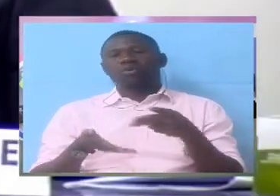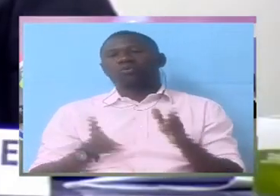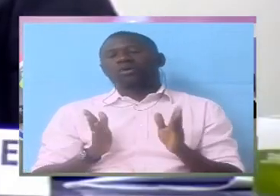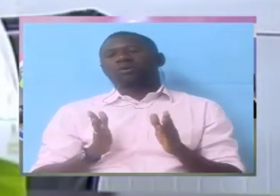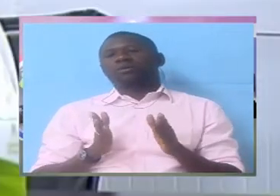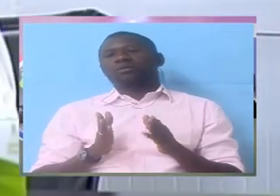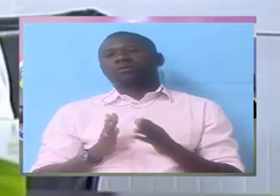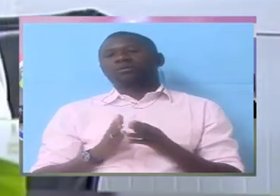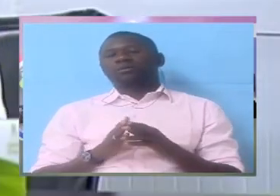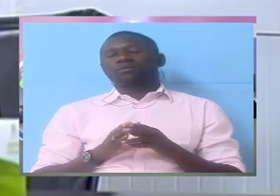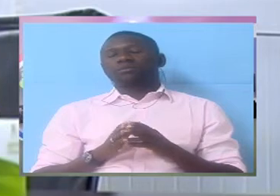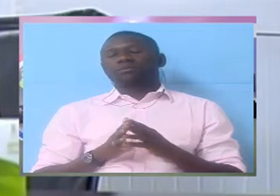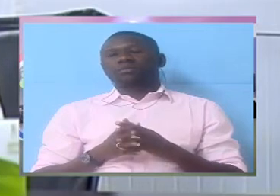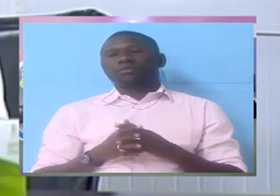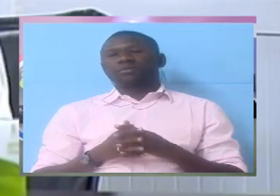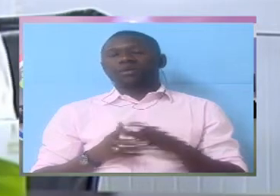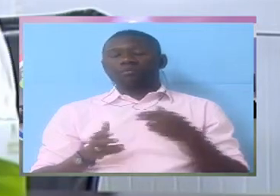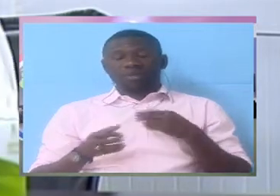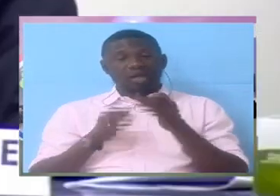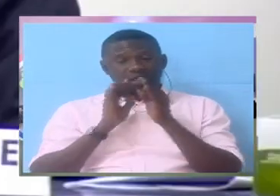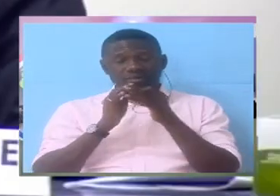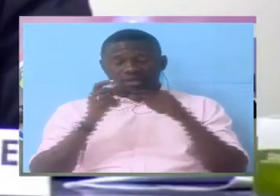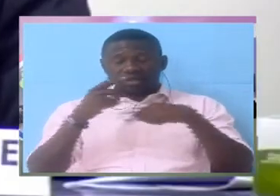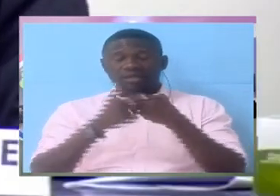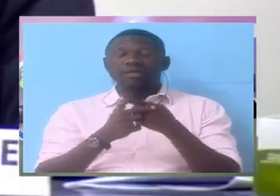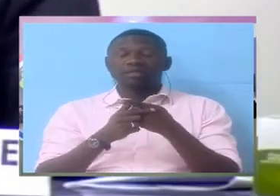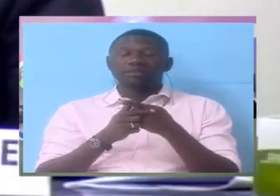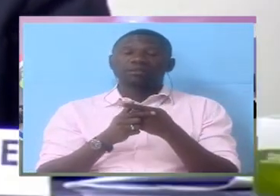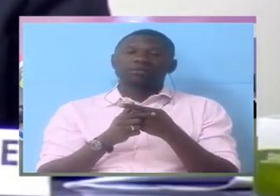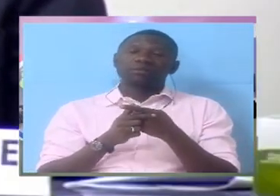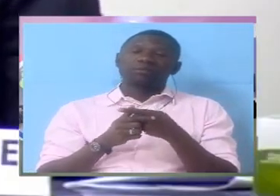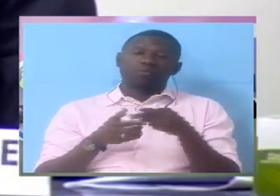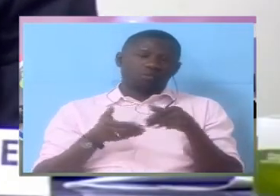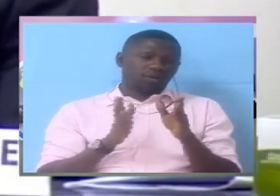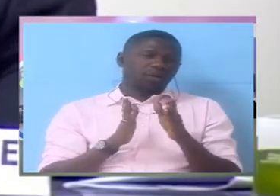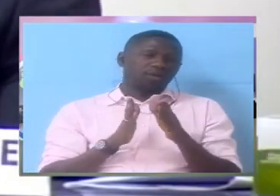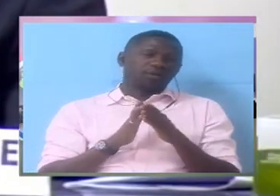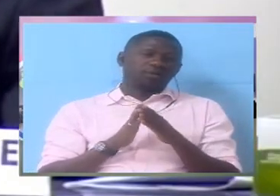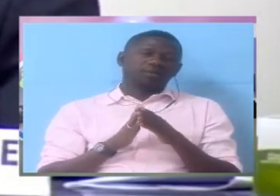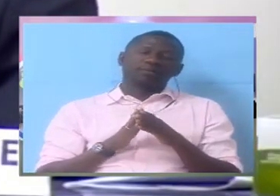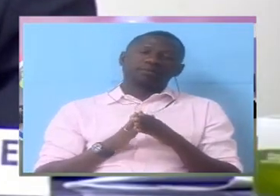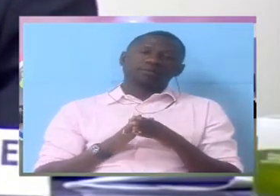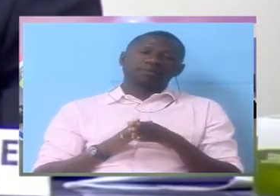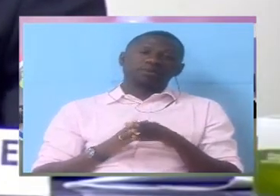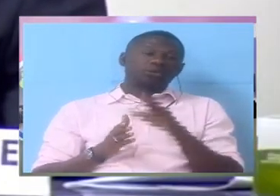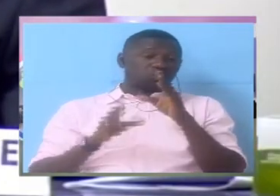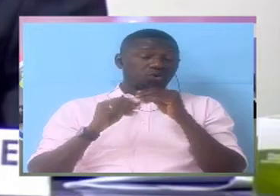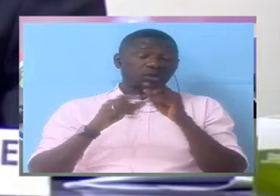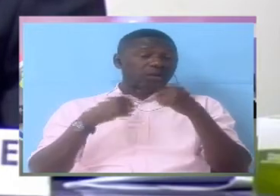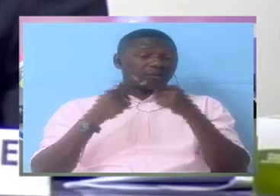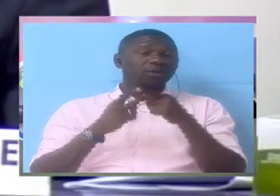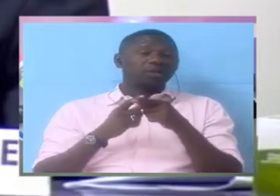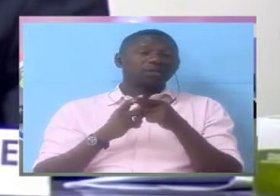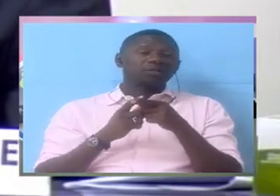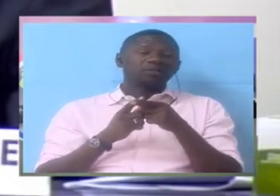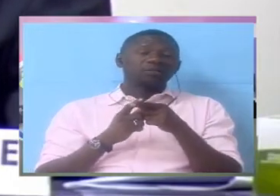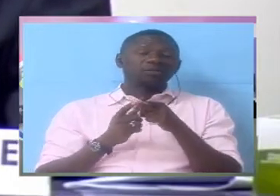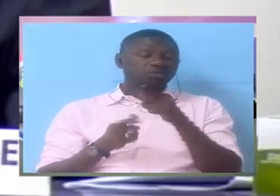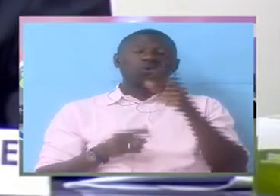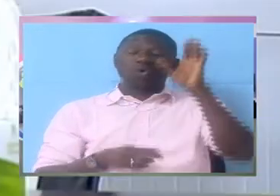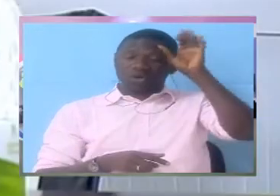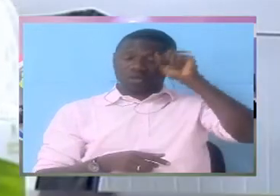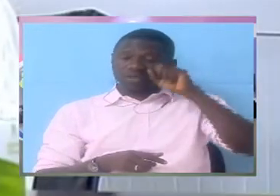saying Mr. Witness, you are talking about occurrence. Was it happening? And you understand the English language perfectly